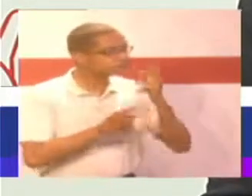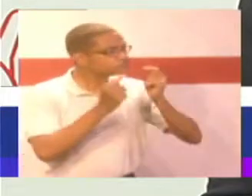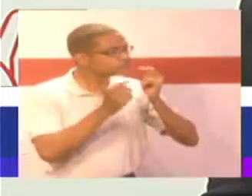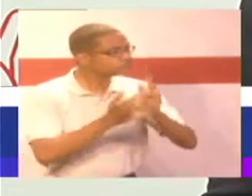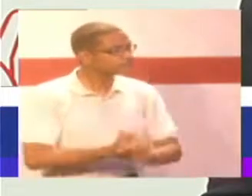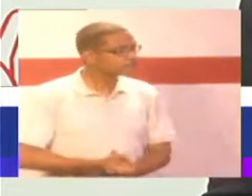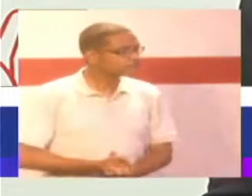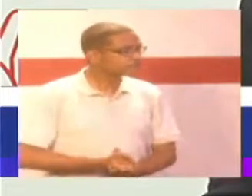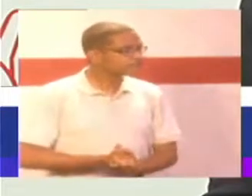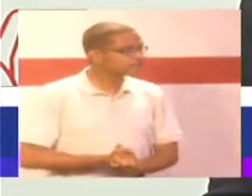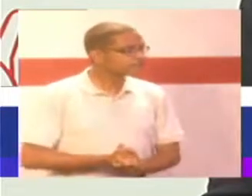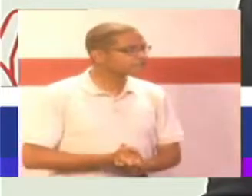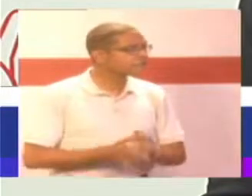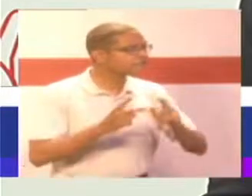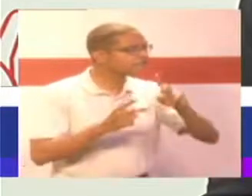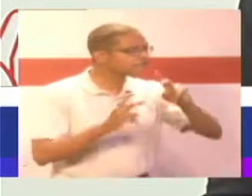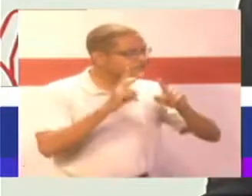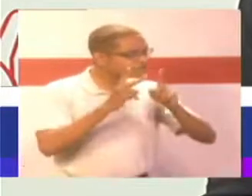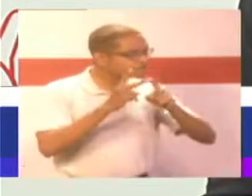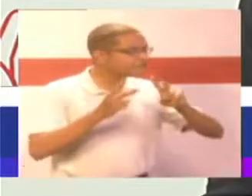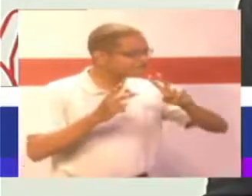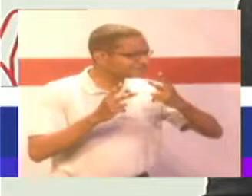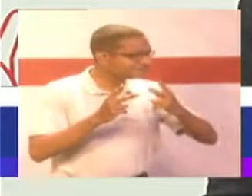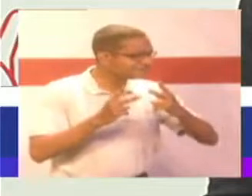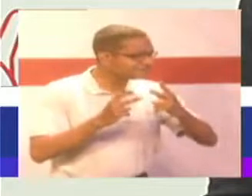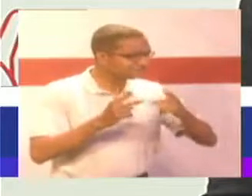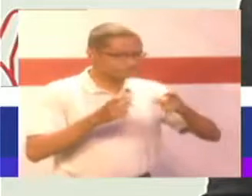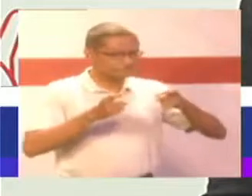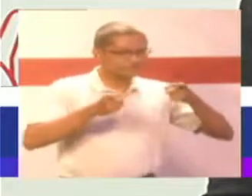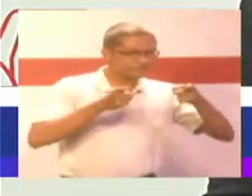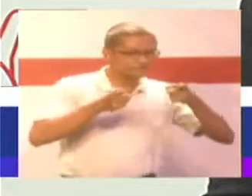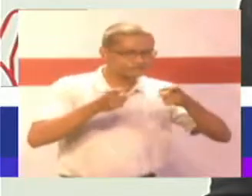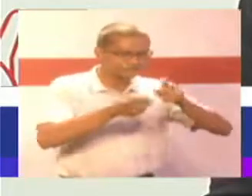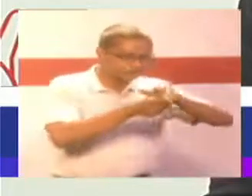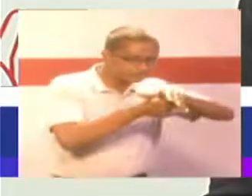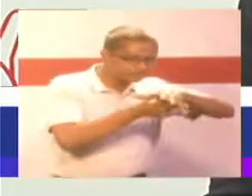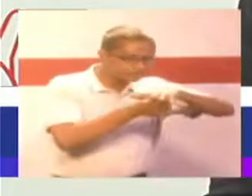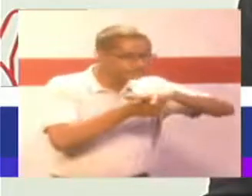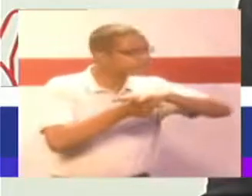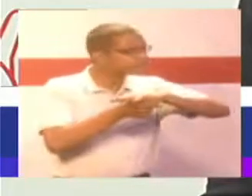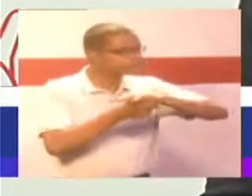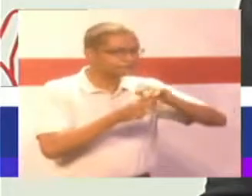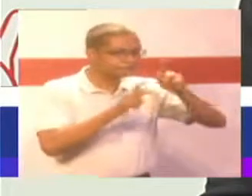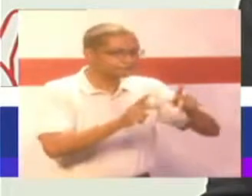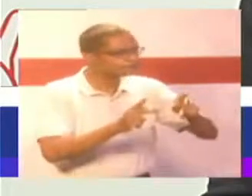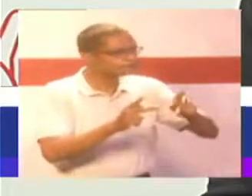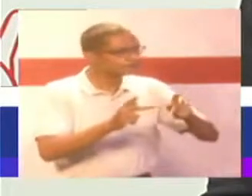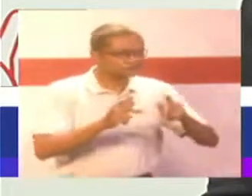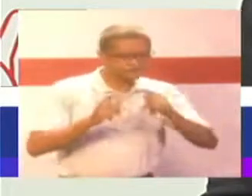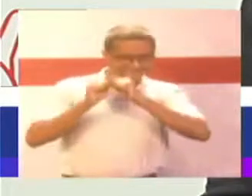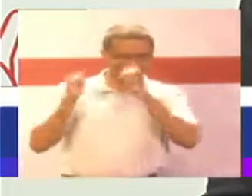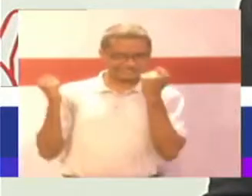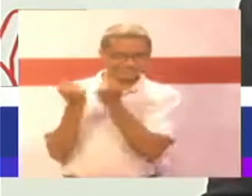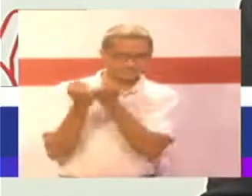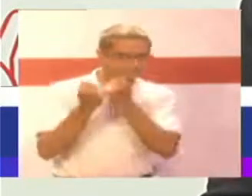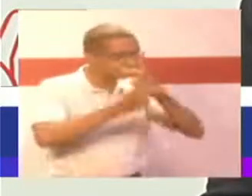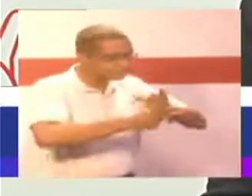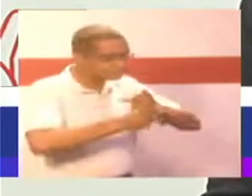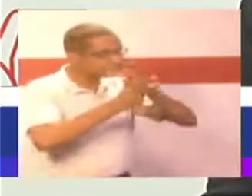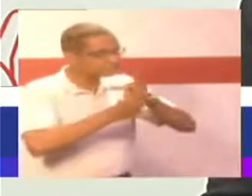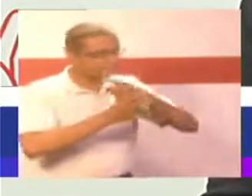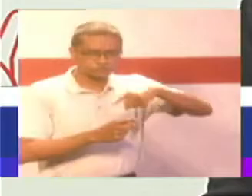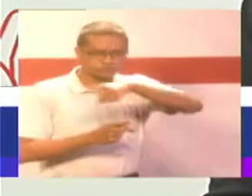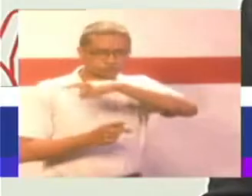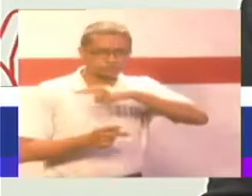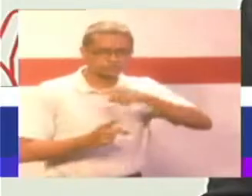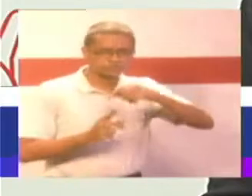Secondly, the management of a COVID-19 patient is carried out by the clinical team consisting of specialists in